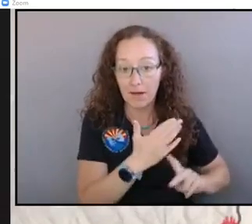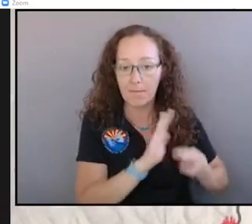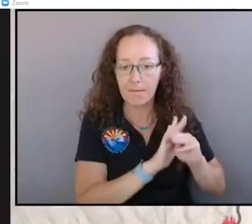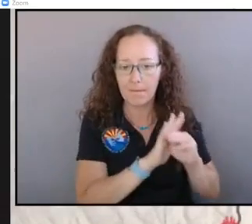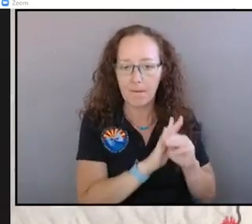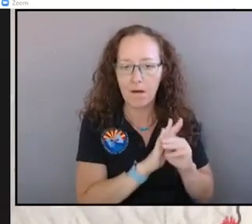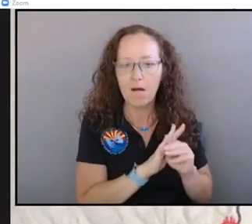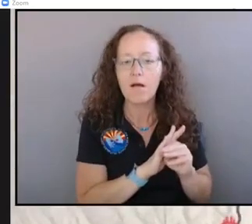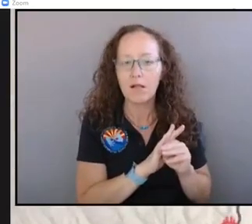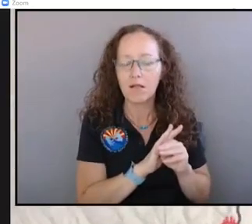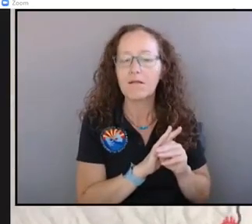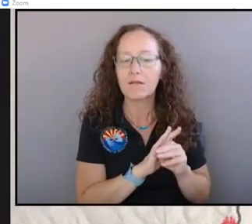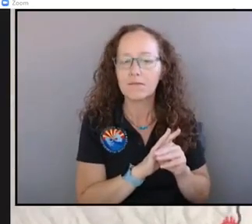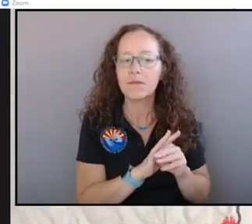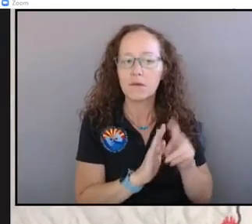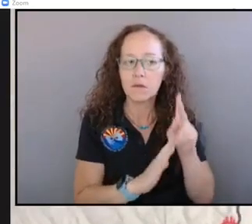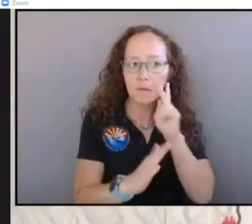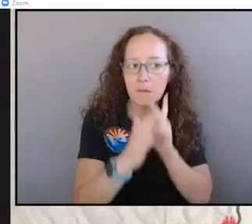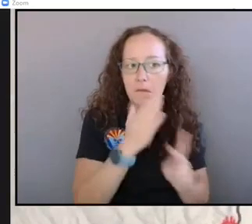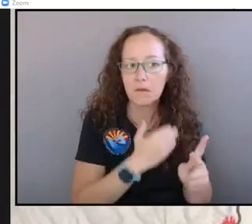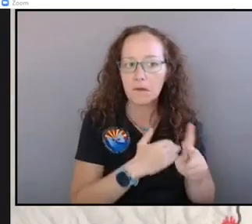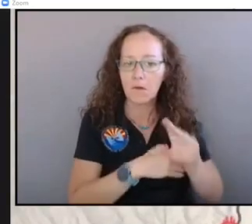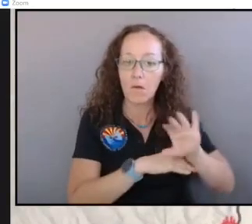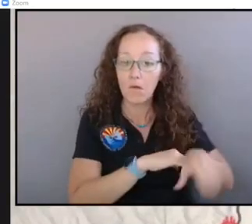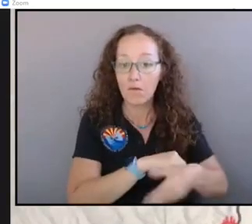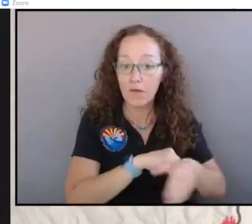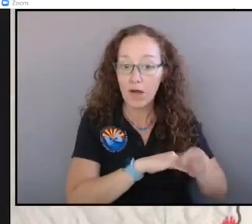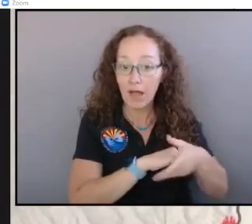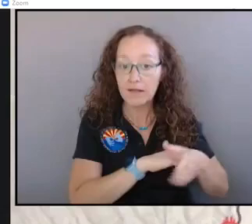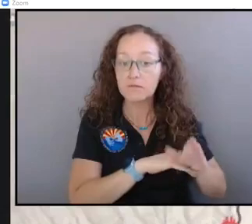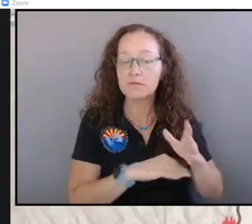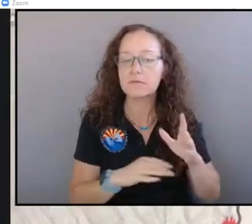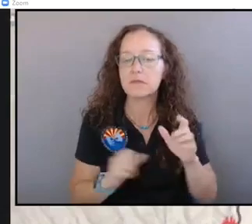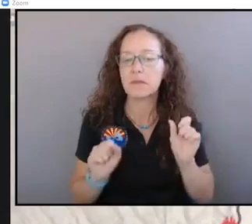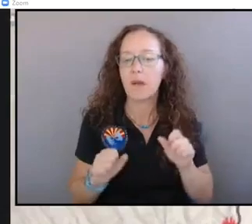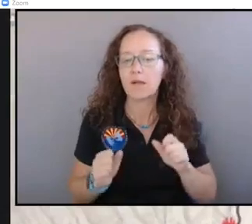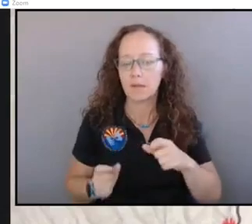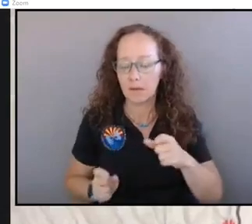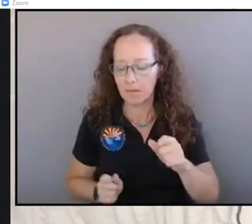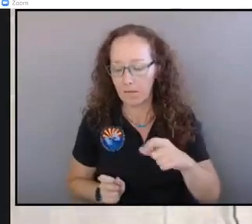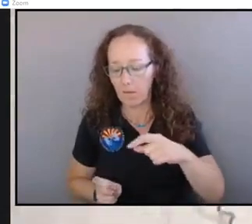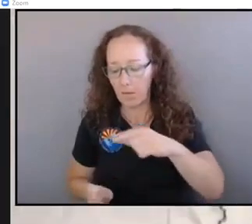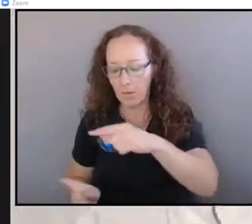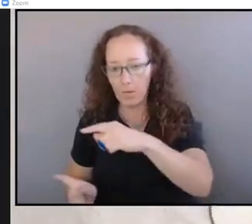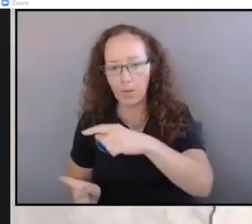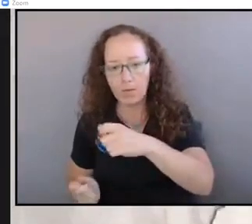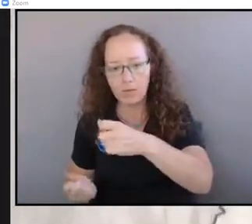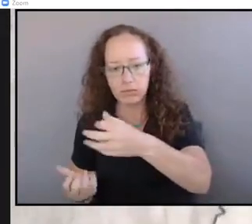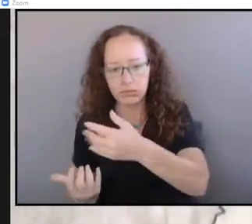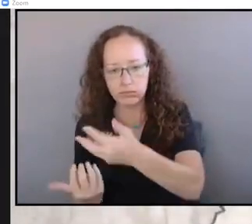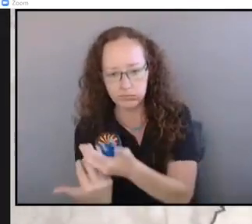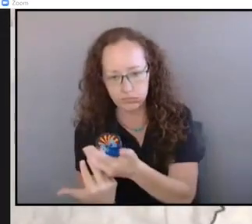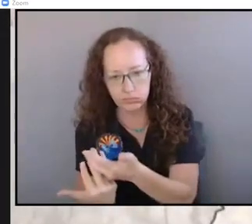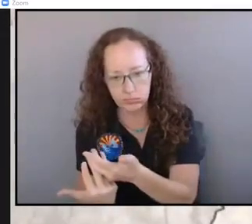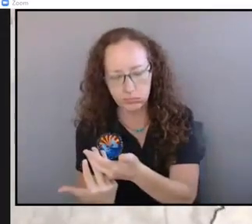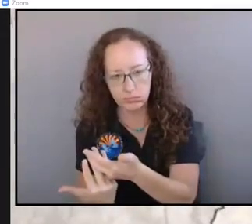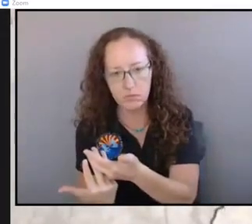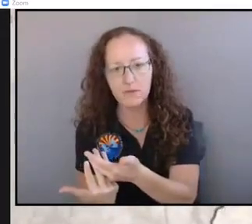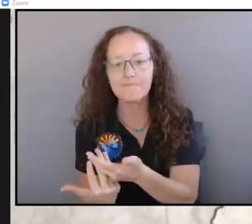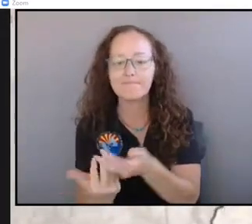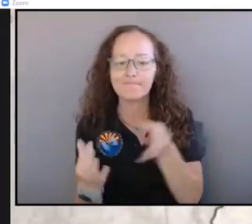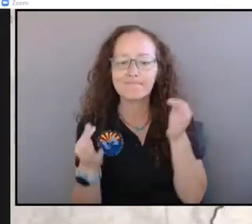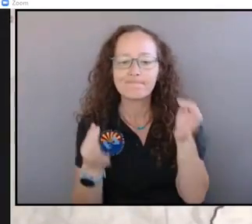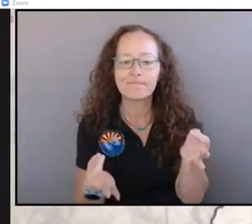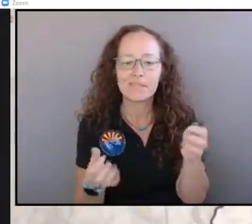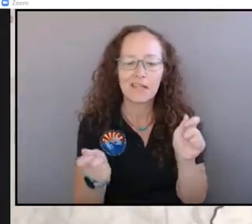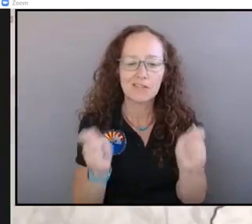together overnight, early evening. And that facilitated us doing some evacuation changes over in